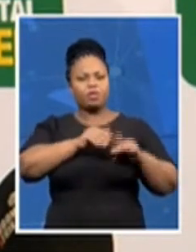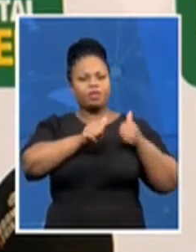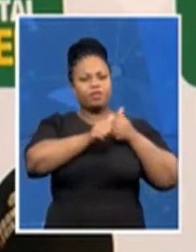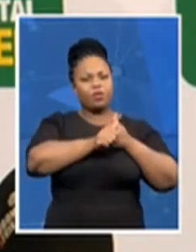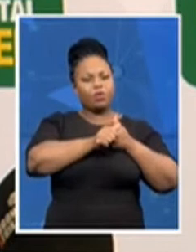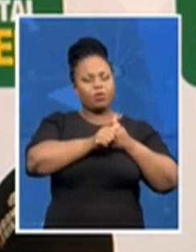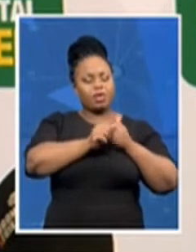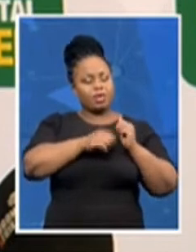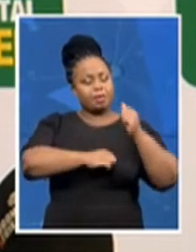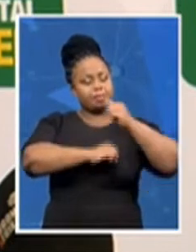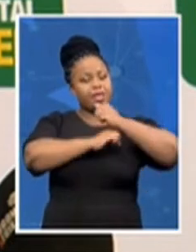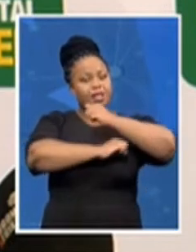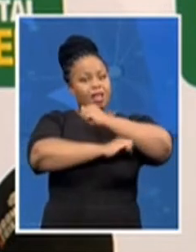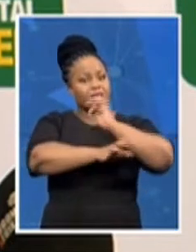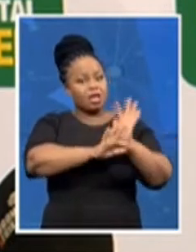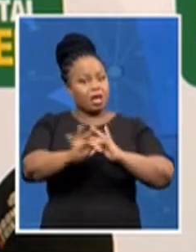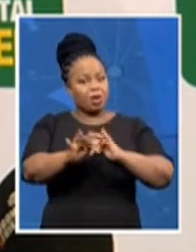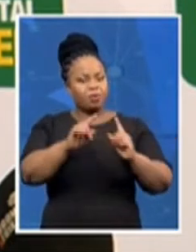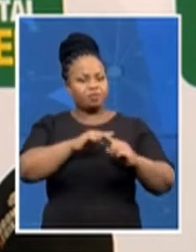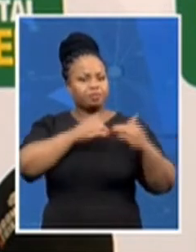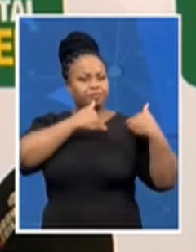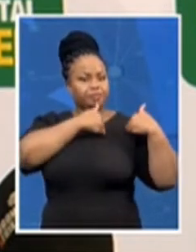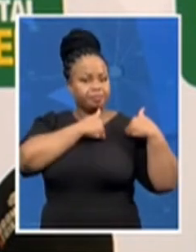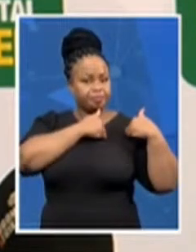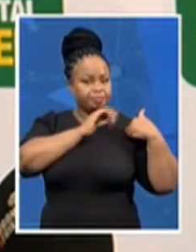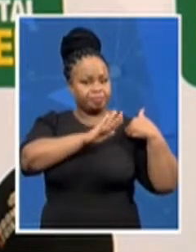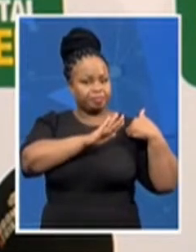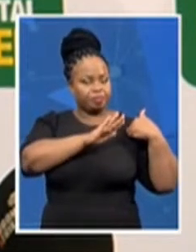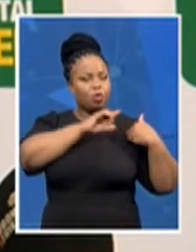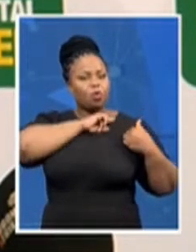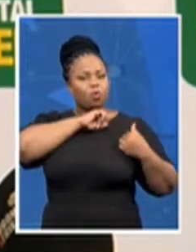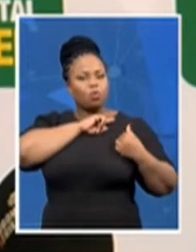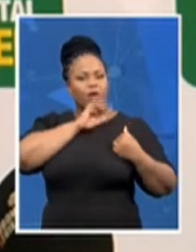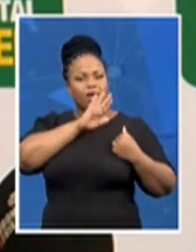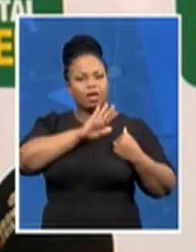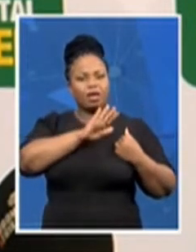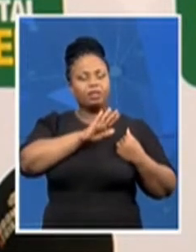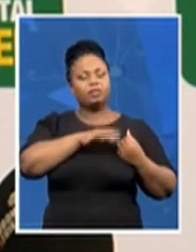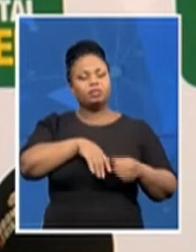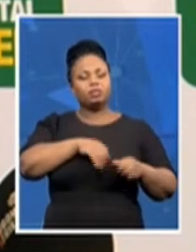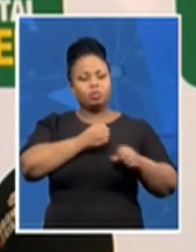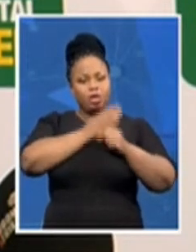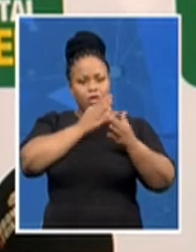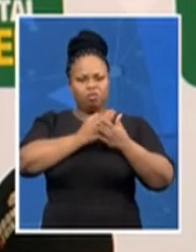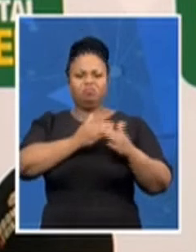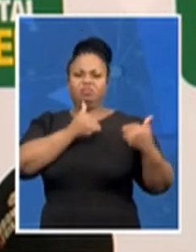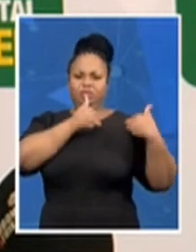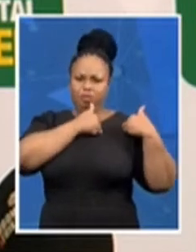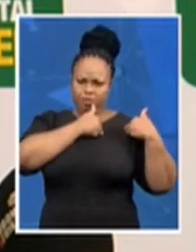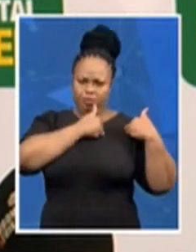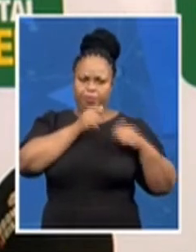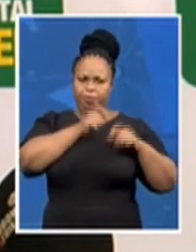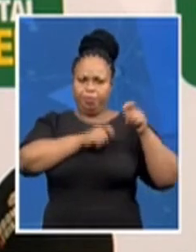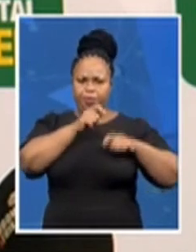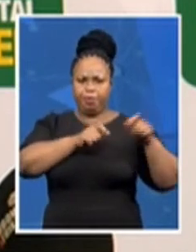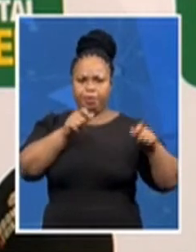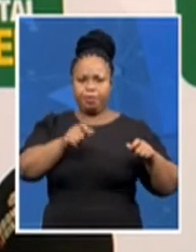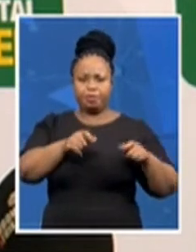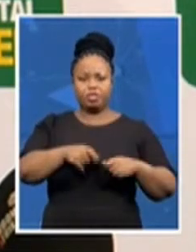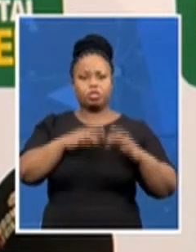Security, wherein we will ensure the security of people, property, essential services,